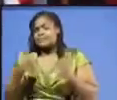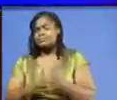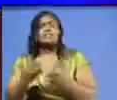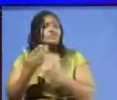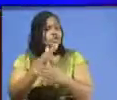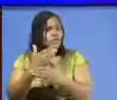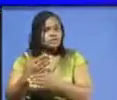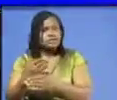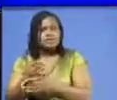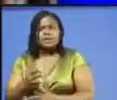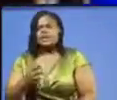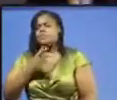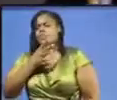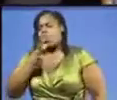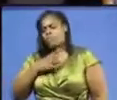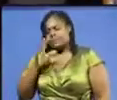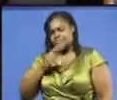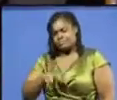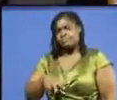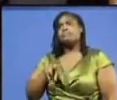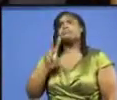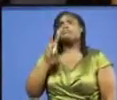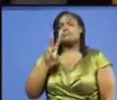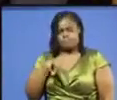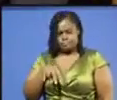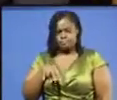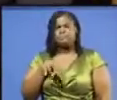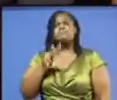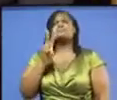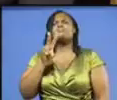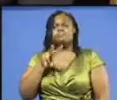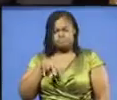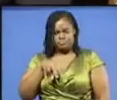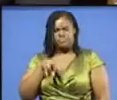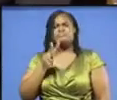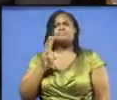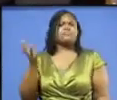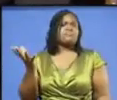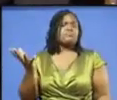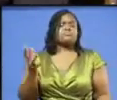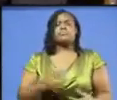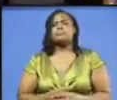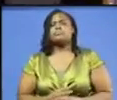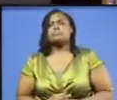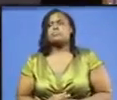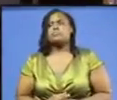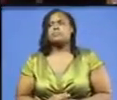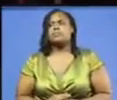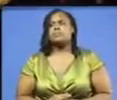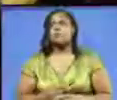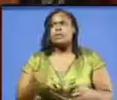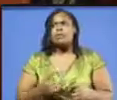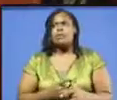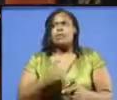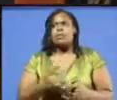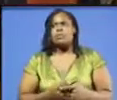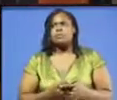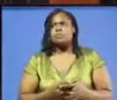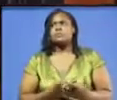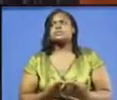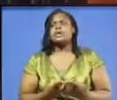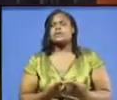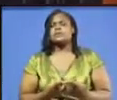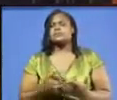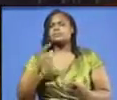And the lady looked at me from head to toe, And then I walked over and touched